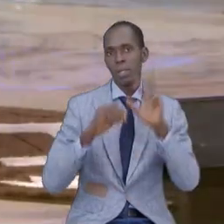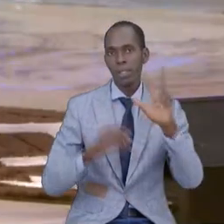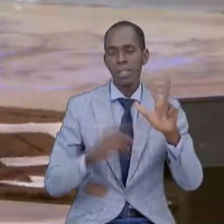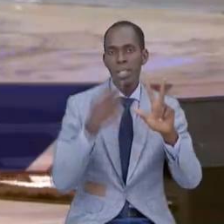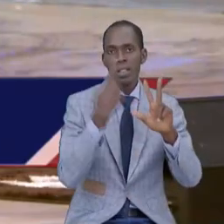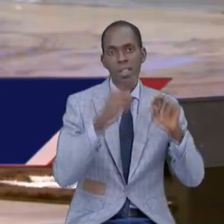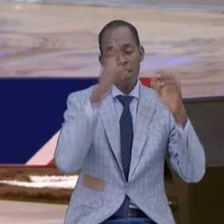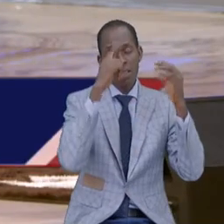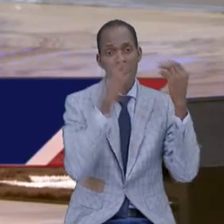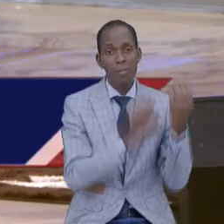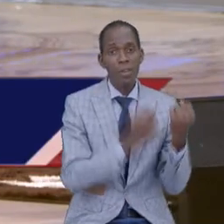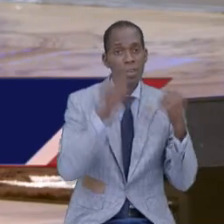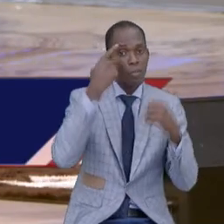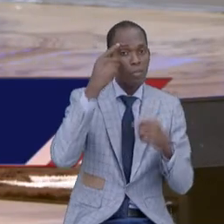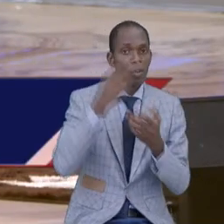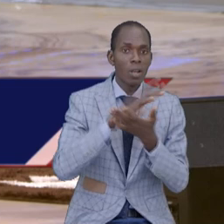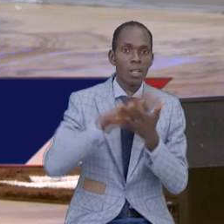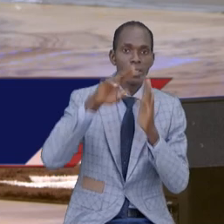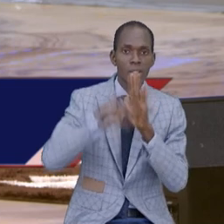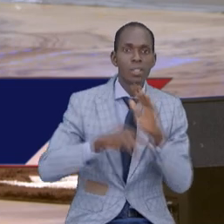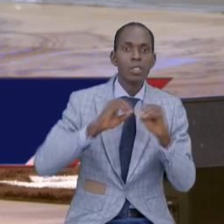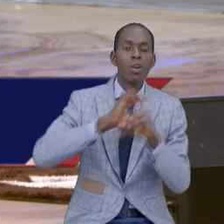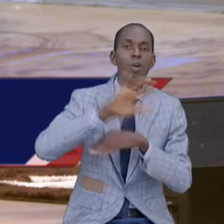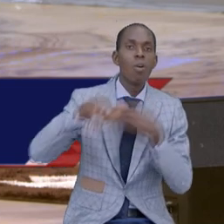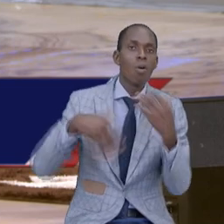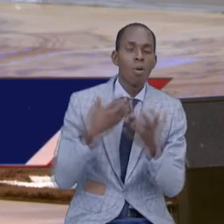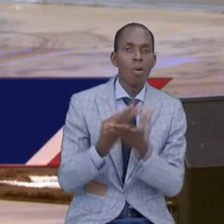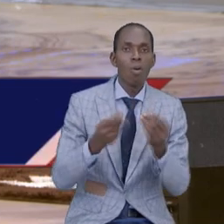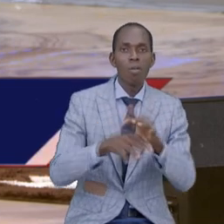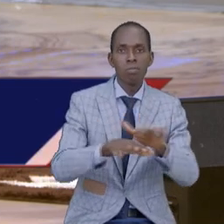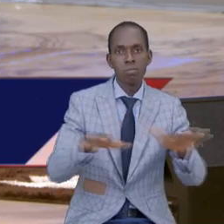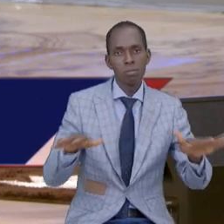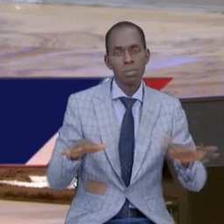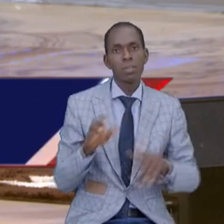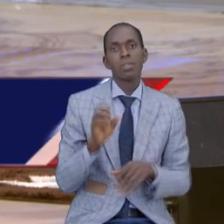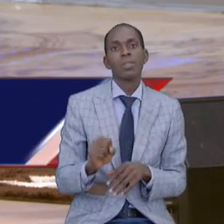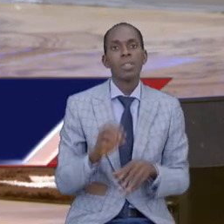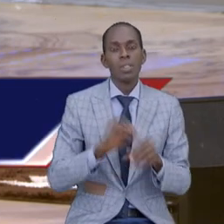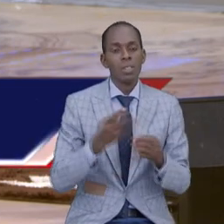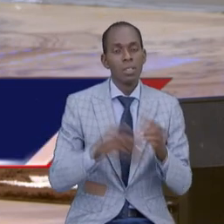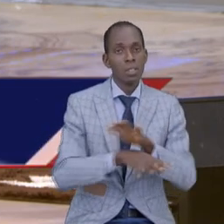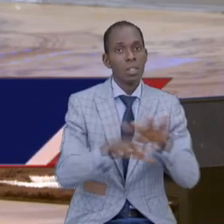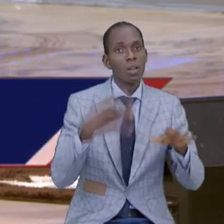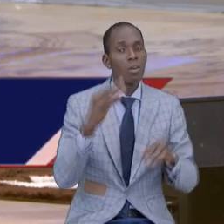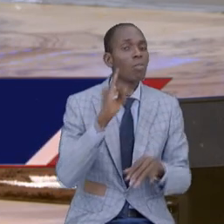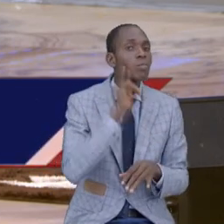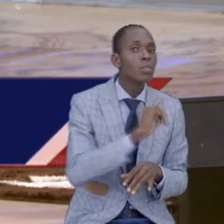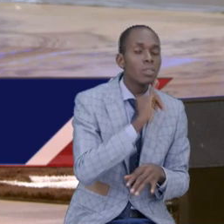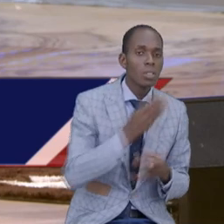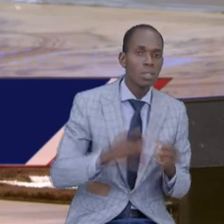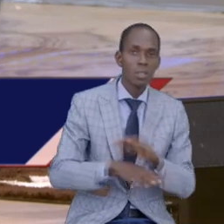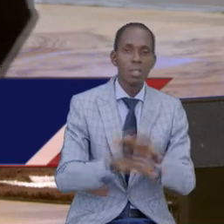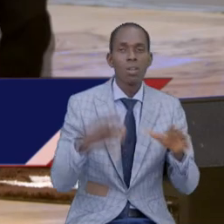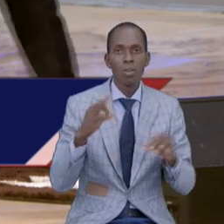faith for righteousness in all lands. In the land of Israel, in the land of the